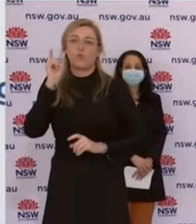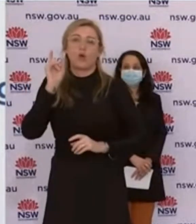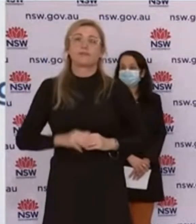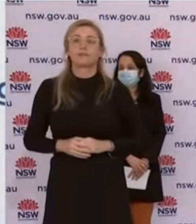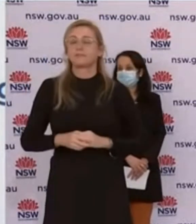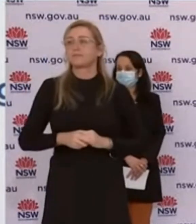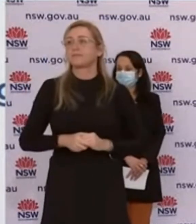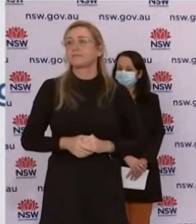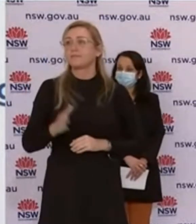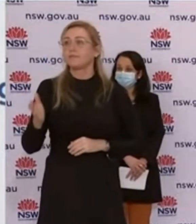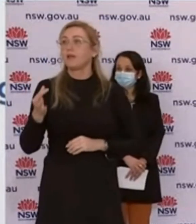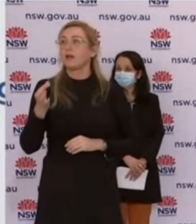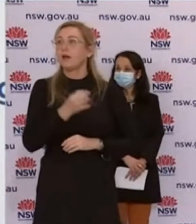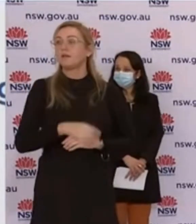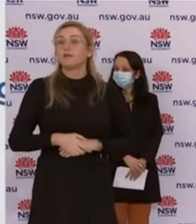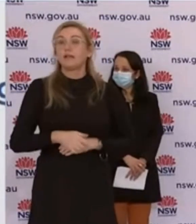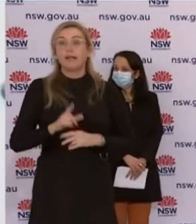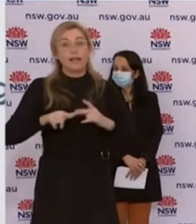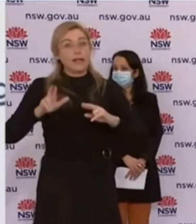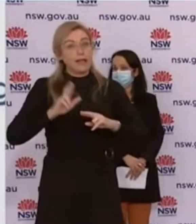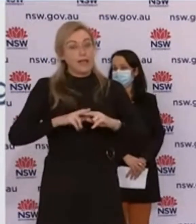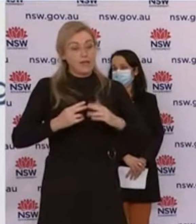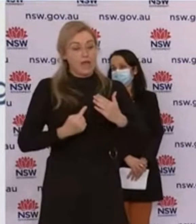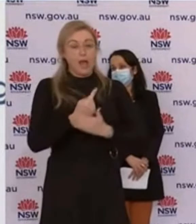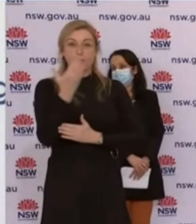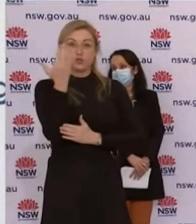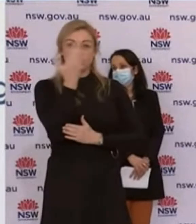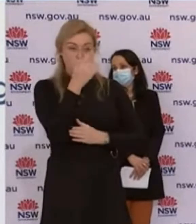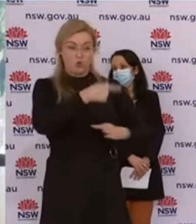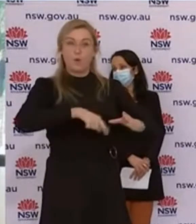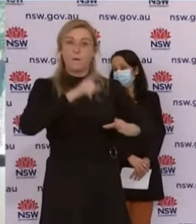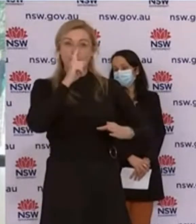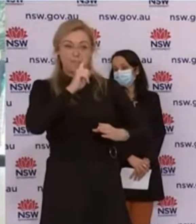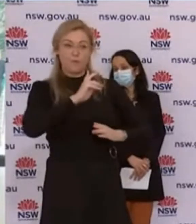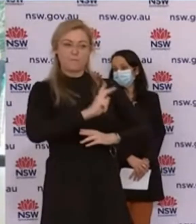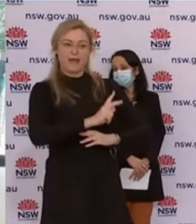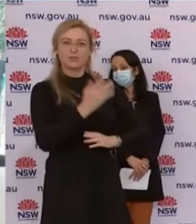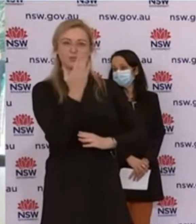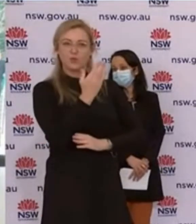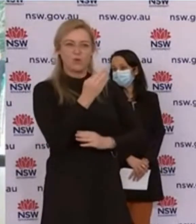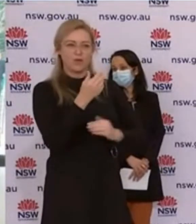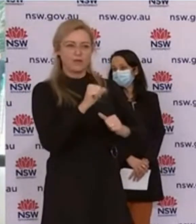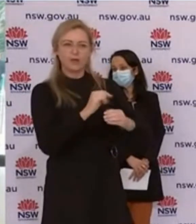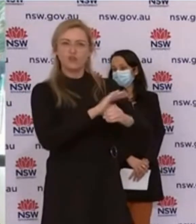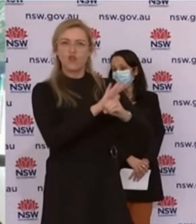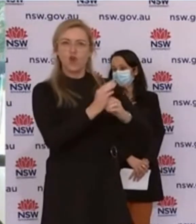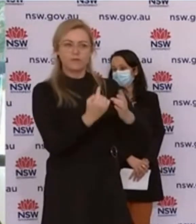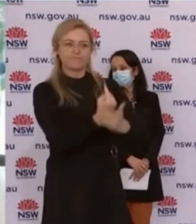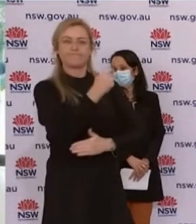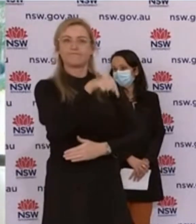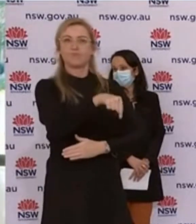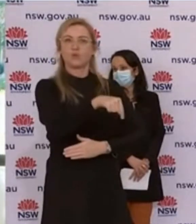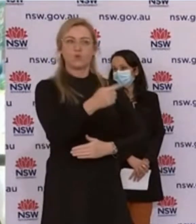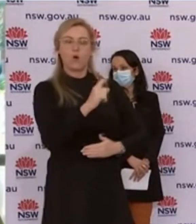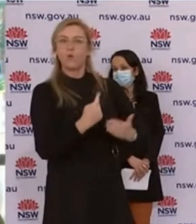Minister, if there is an outbreak in a school, what is the plan then? We've seen outbreaks before. Does the school get shut down? If so,